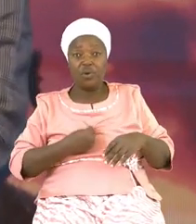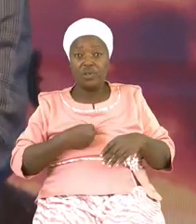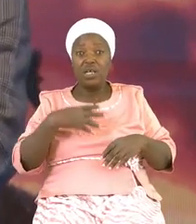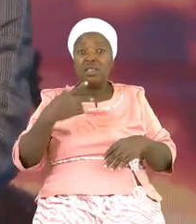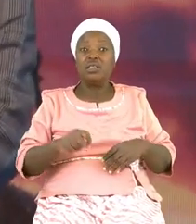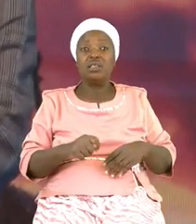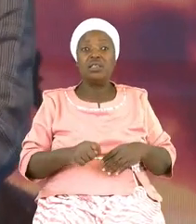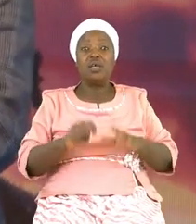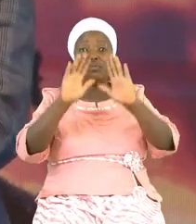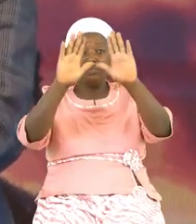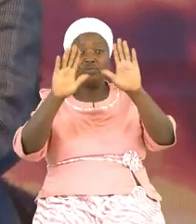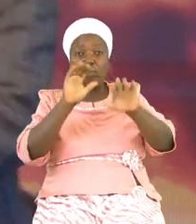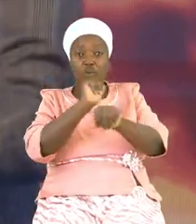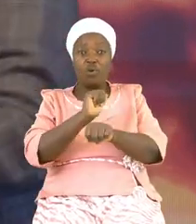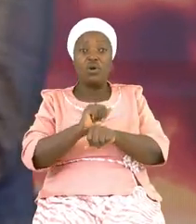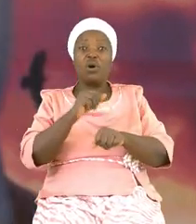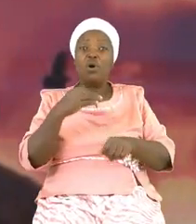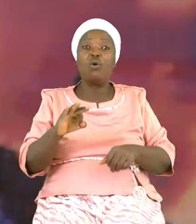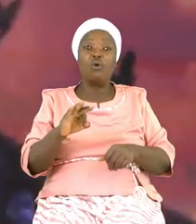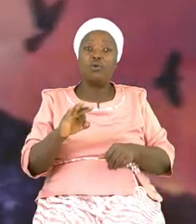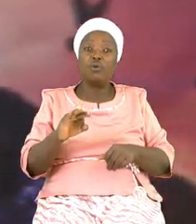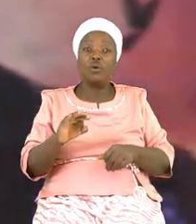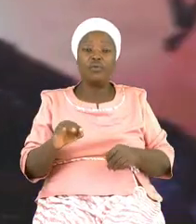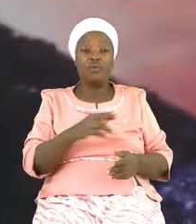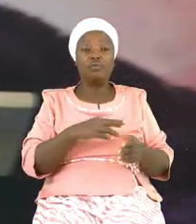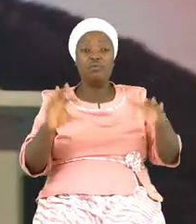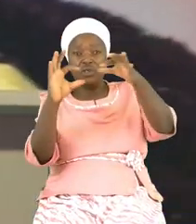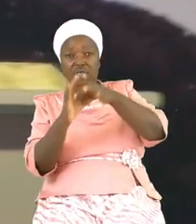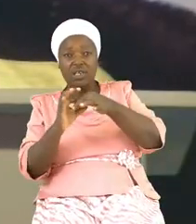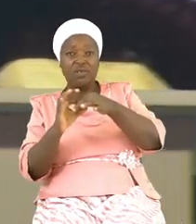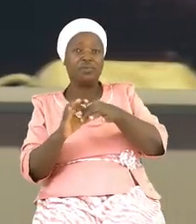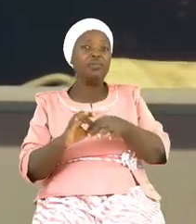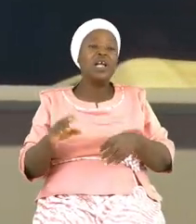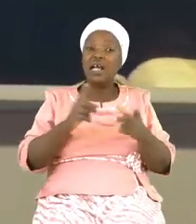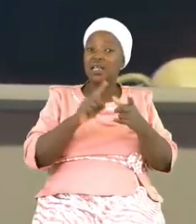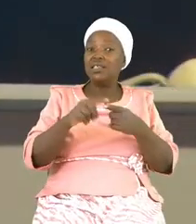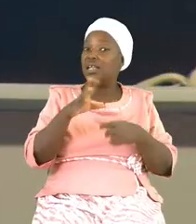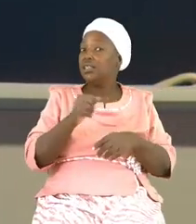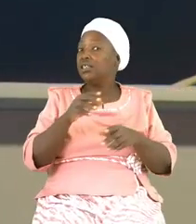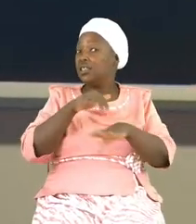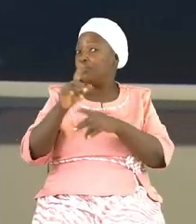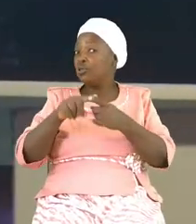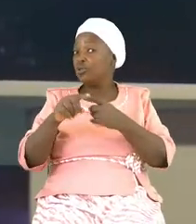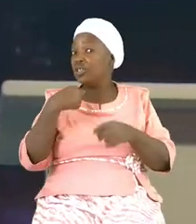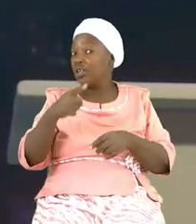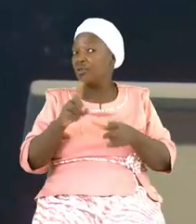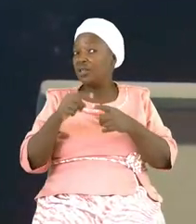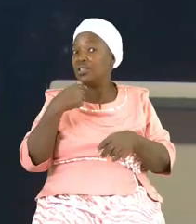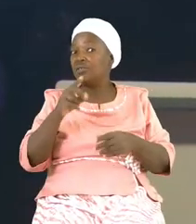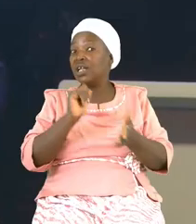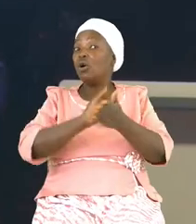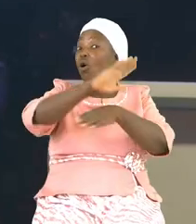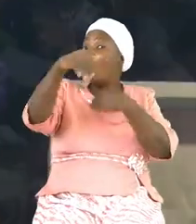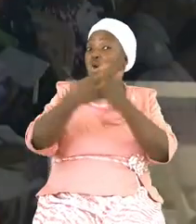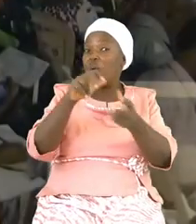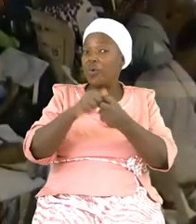of reconciliation. He sent me to call you and to tell you all problems can be over